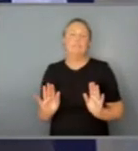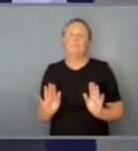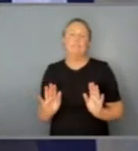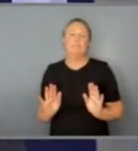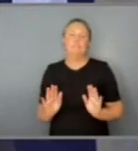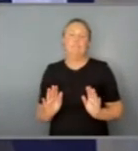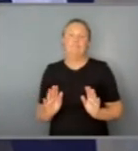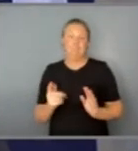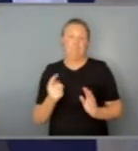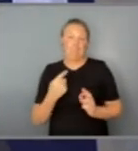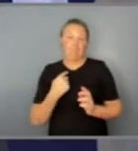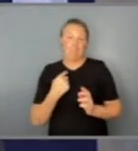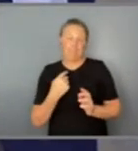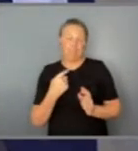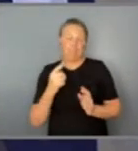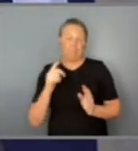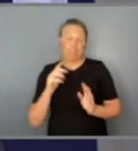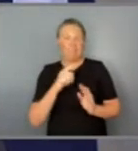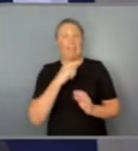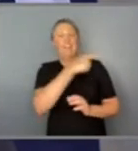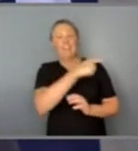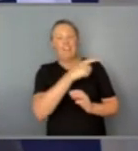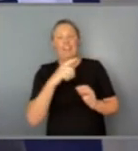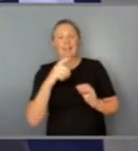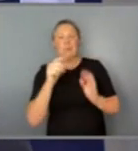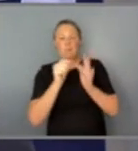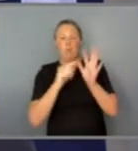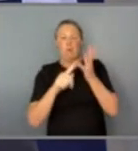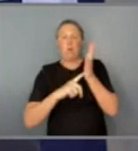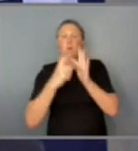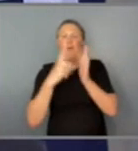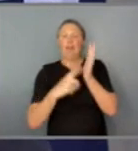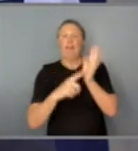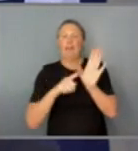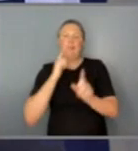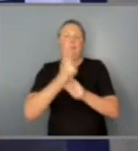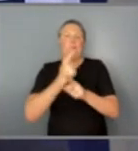let the CMO add further to that. We'll be meeting again in a fortnight